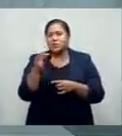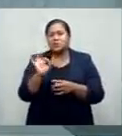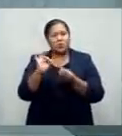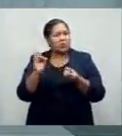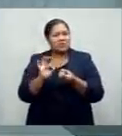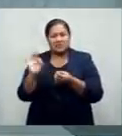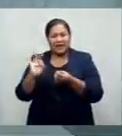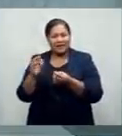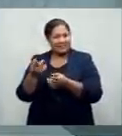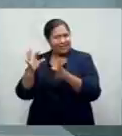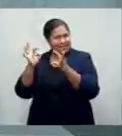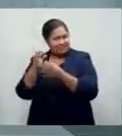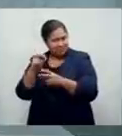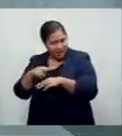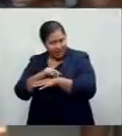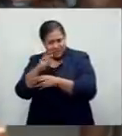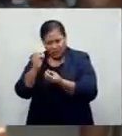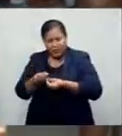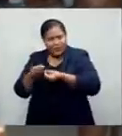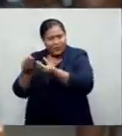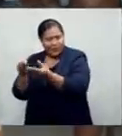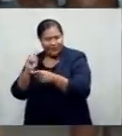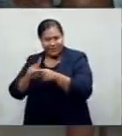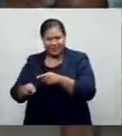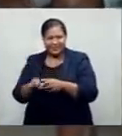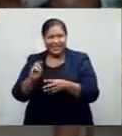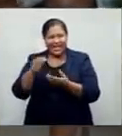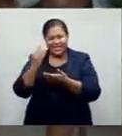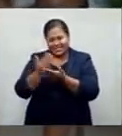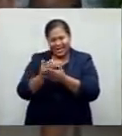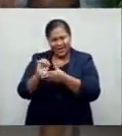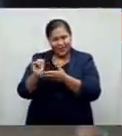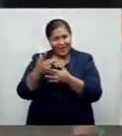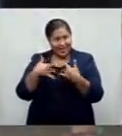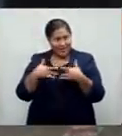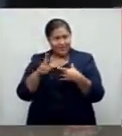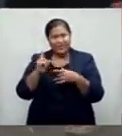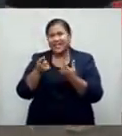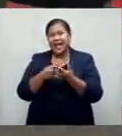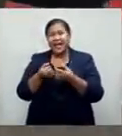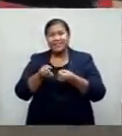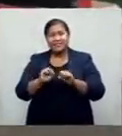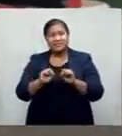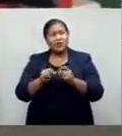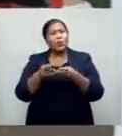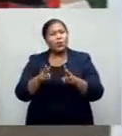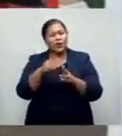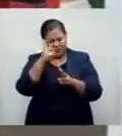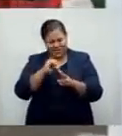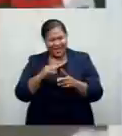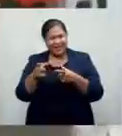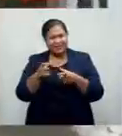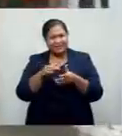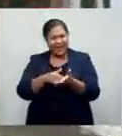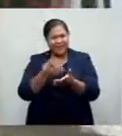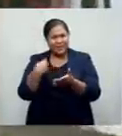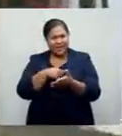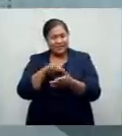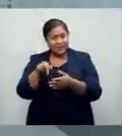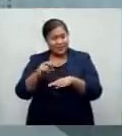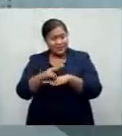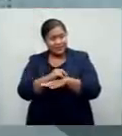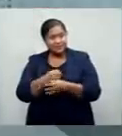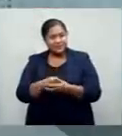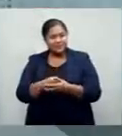to others, and save lives. There are strategies in place that can help us win the war against this killer virus. Now the